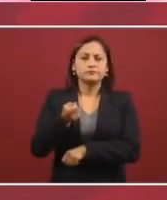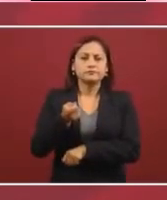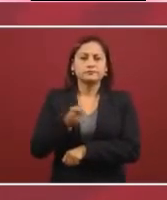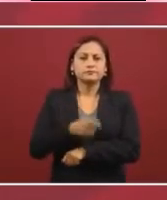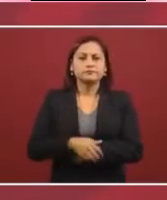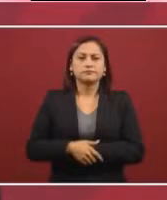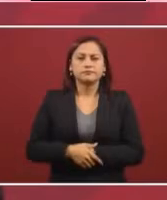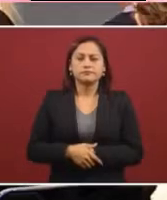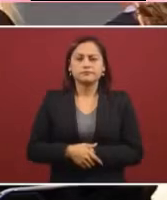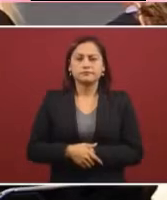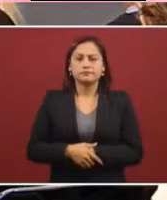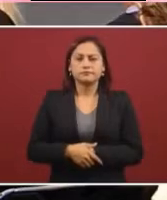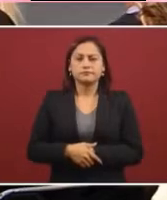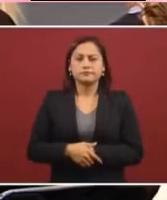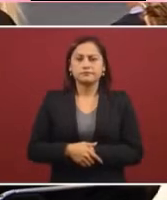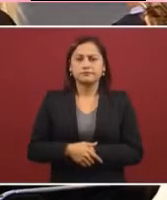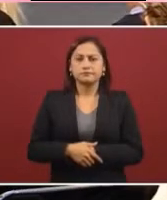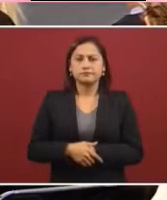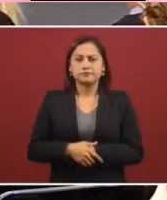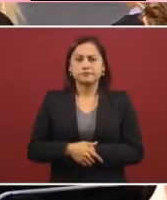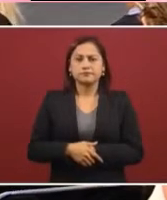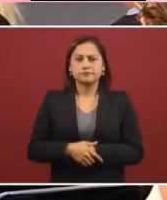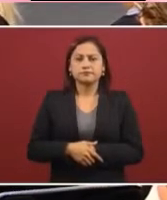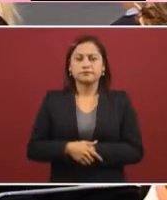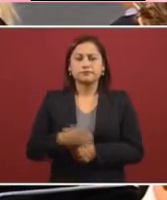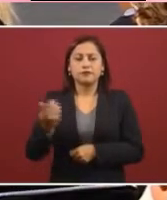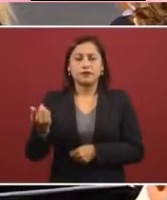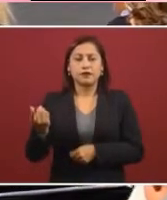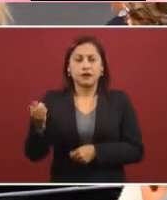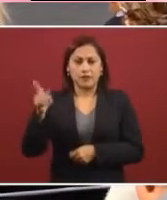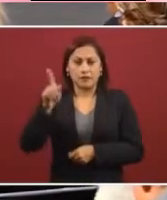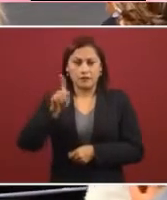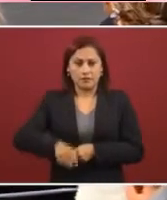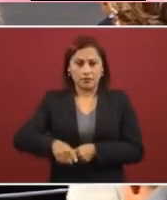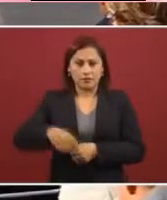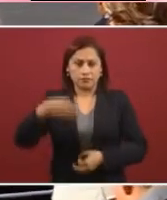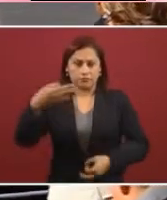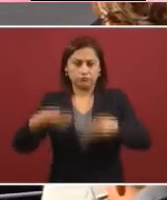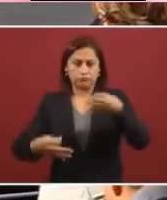that he revoked that mandate